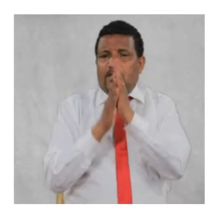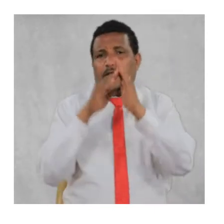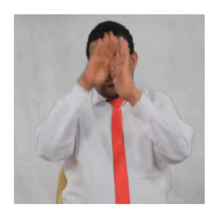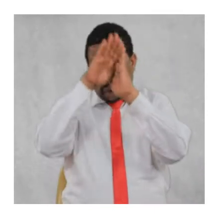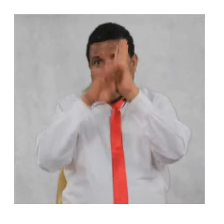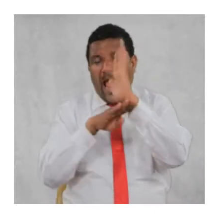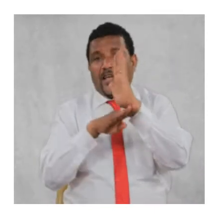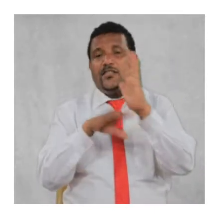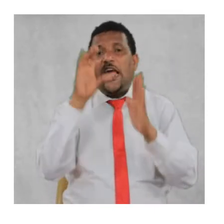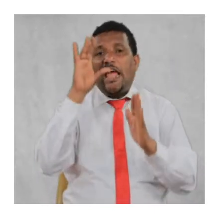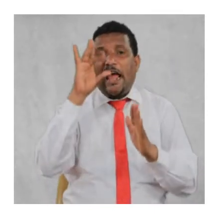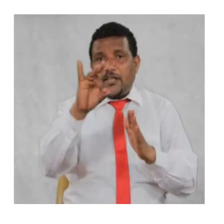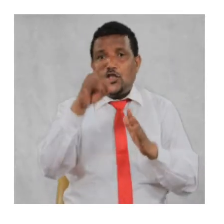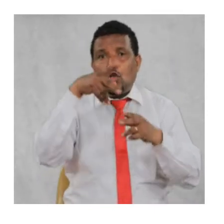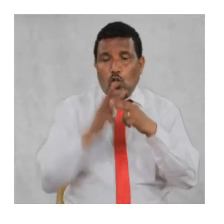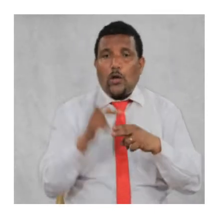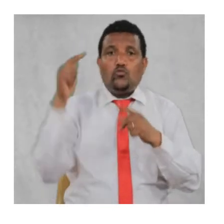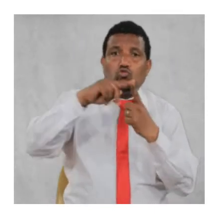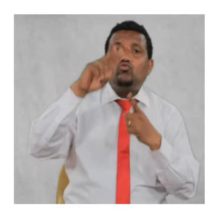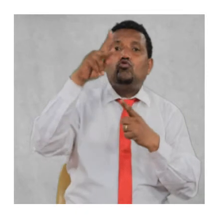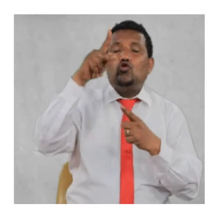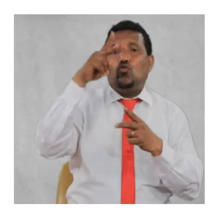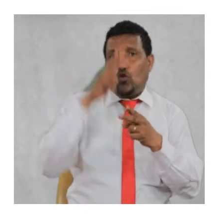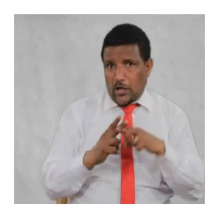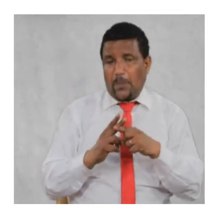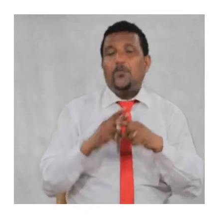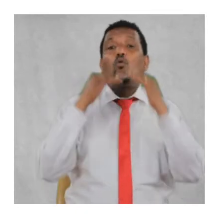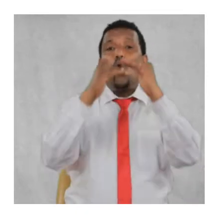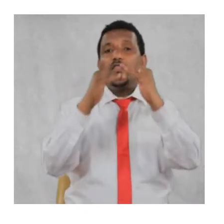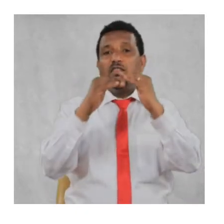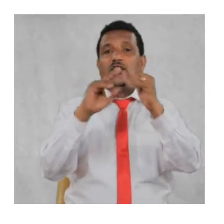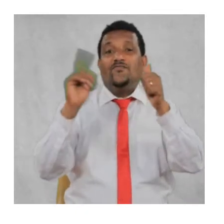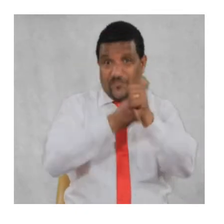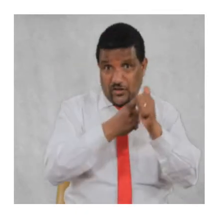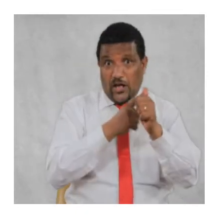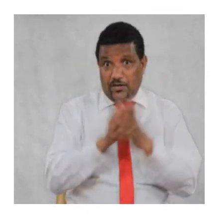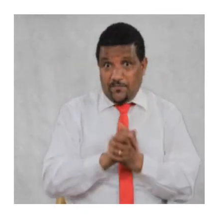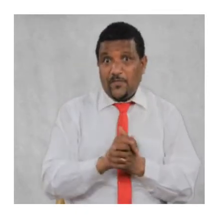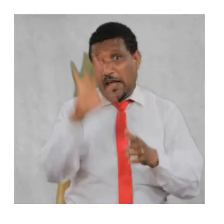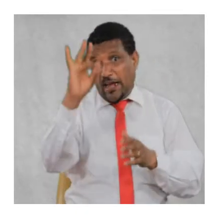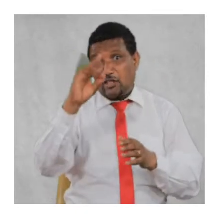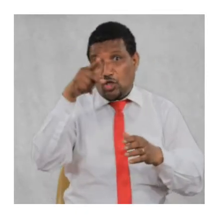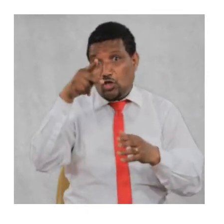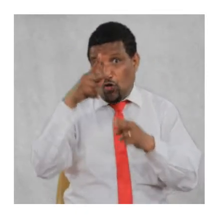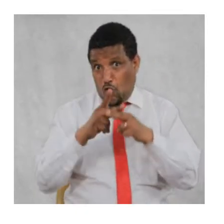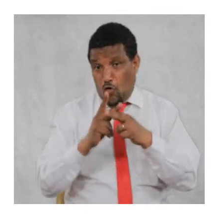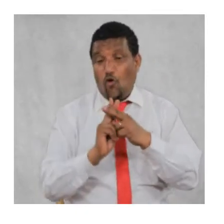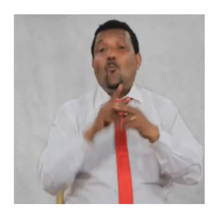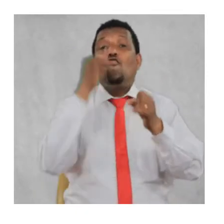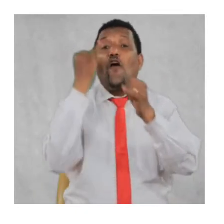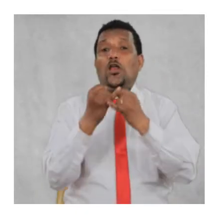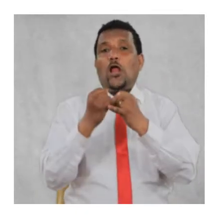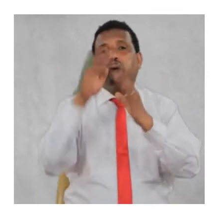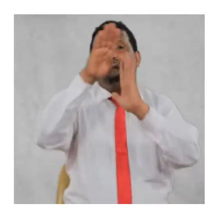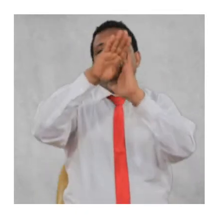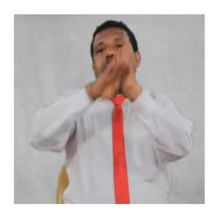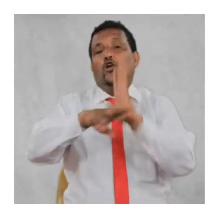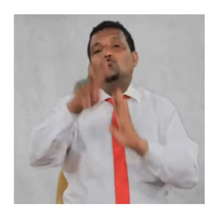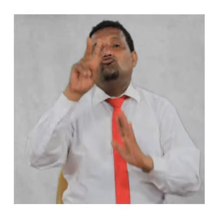from 8 kg to 2 kg. That means the quantity was initially 8 kg and finally it declined